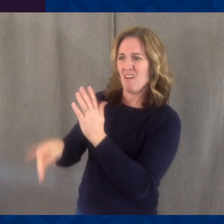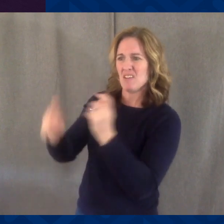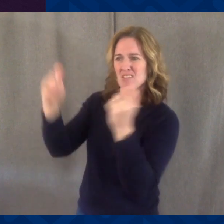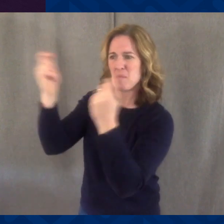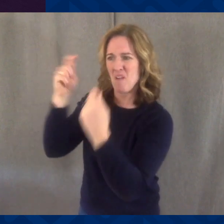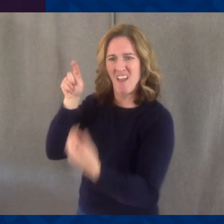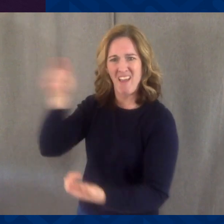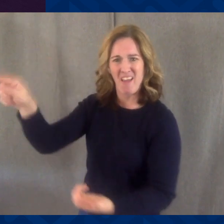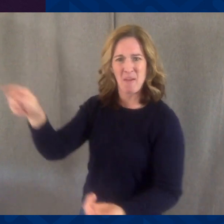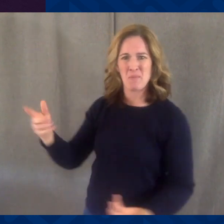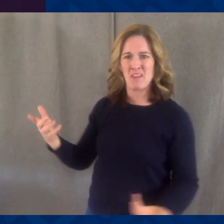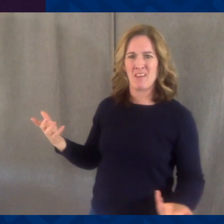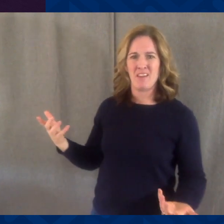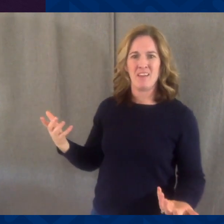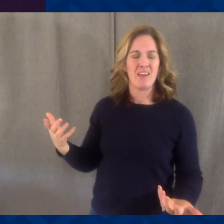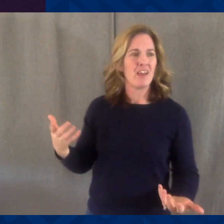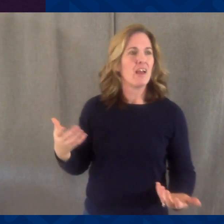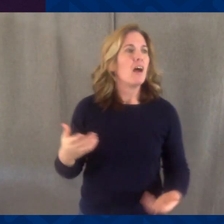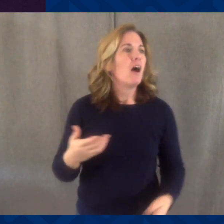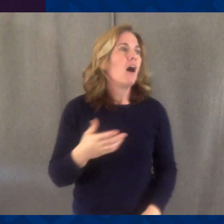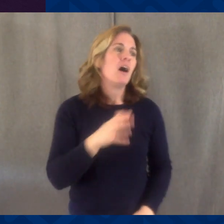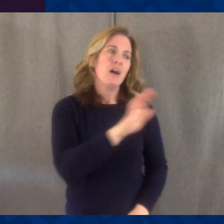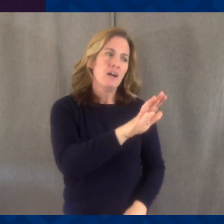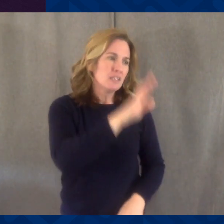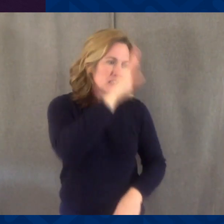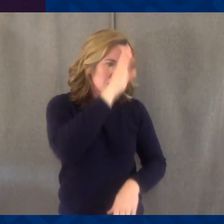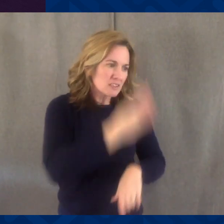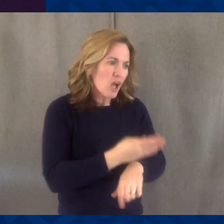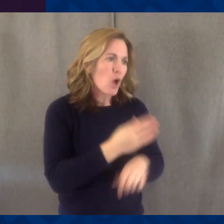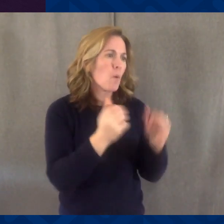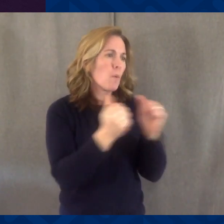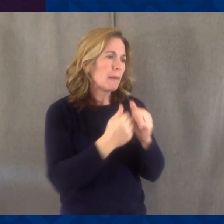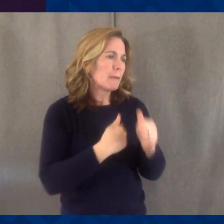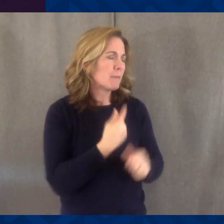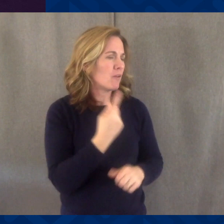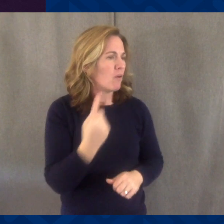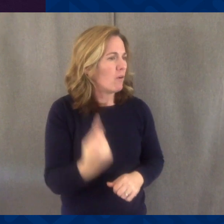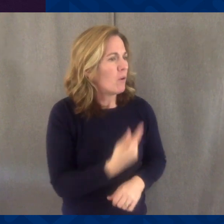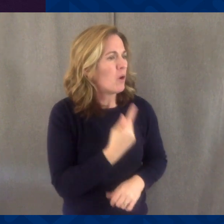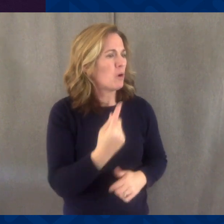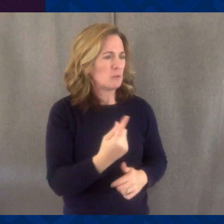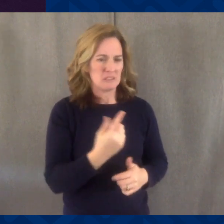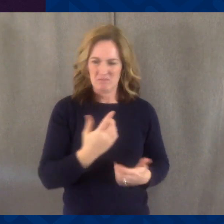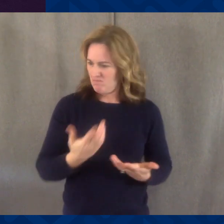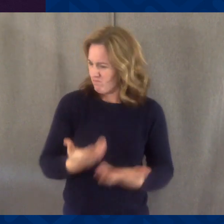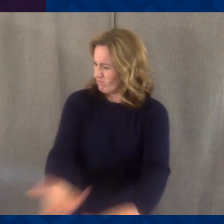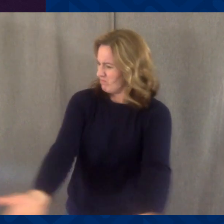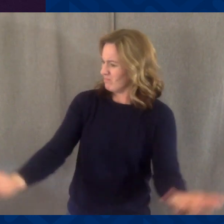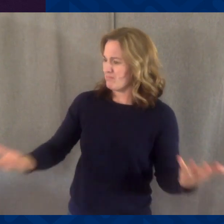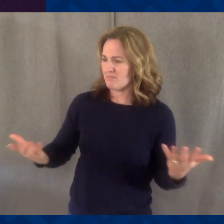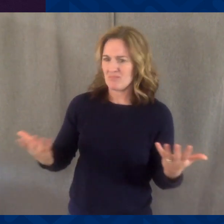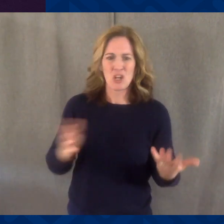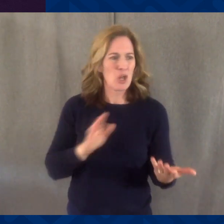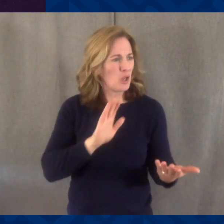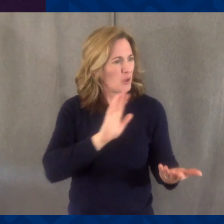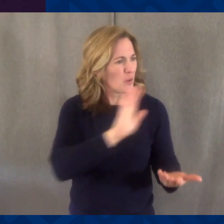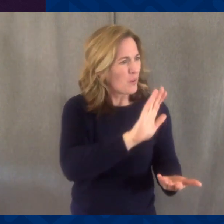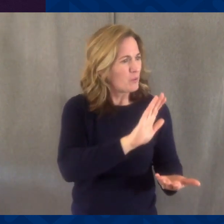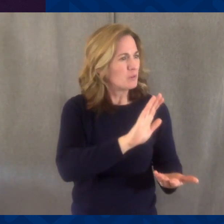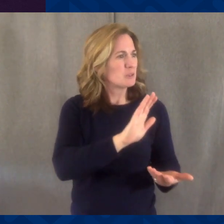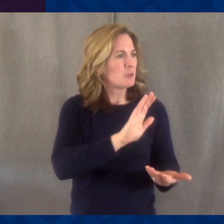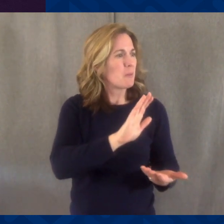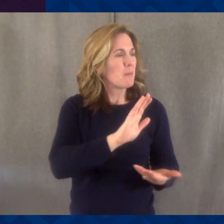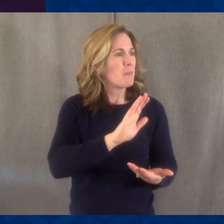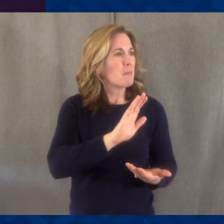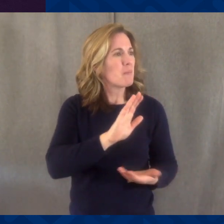son, you are always with me, and everything I have is yours. But we had to celebrate and be